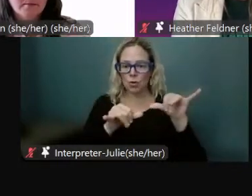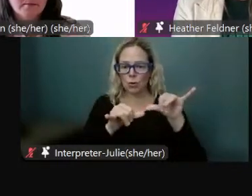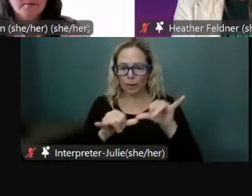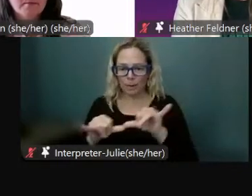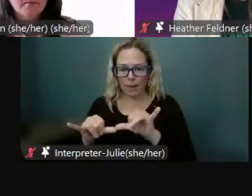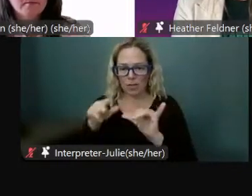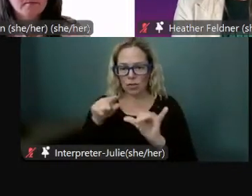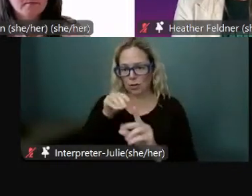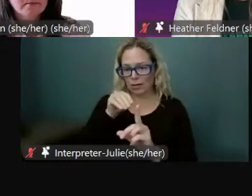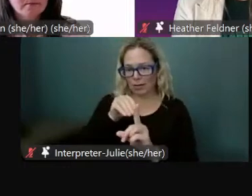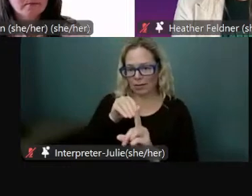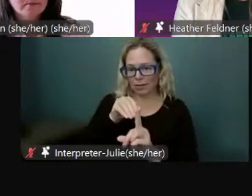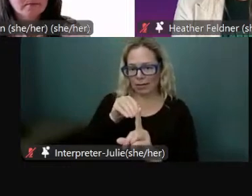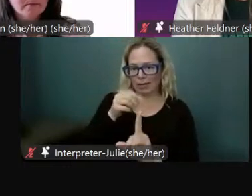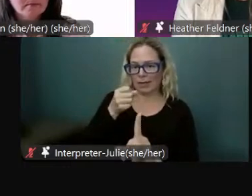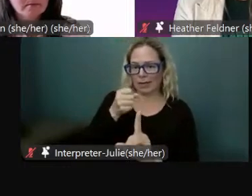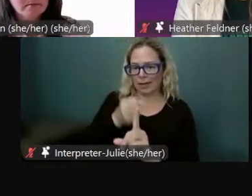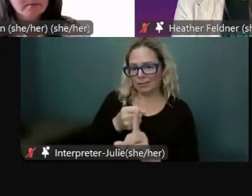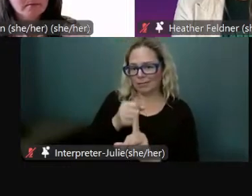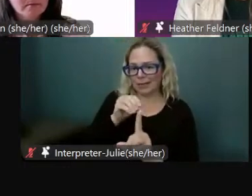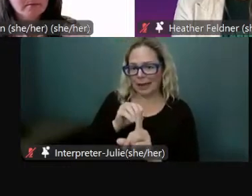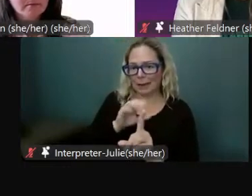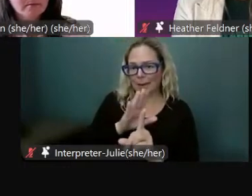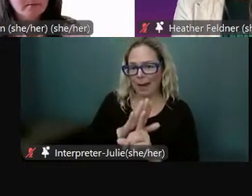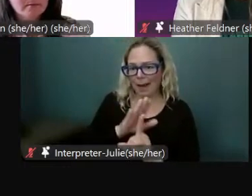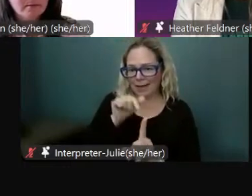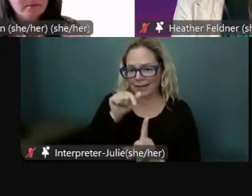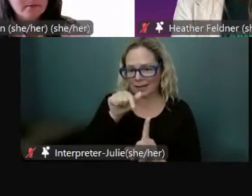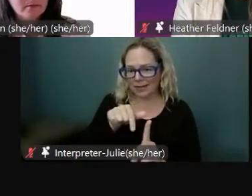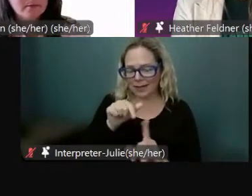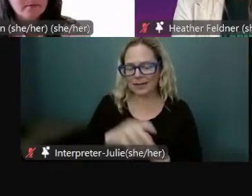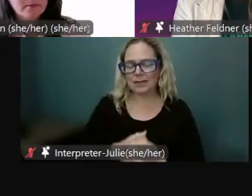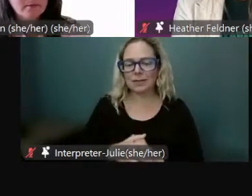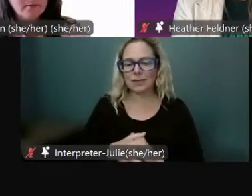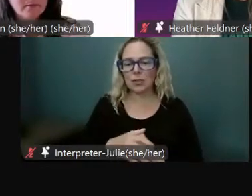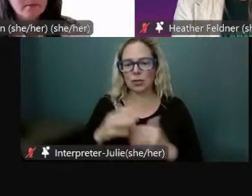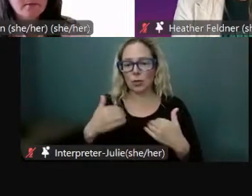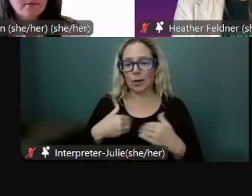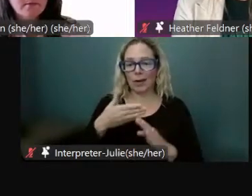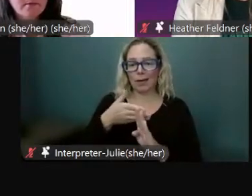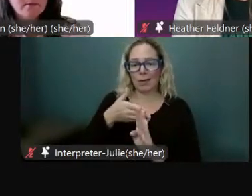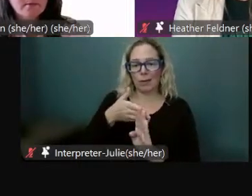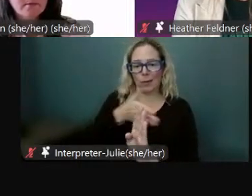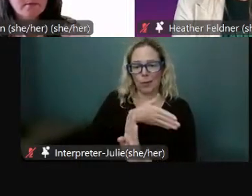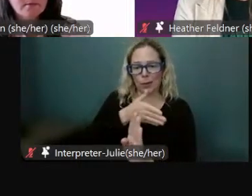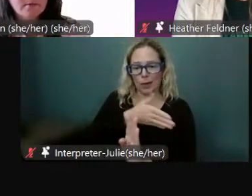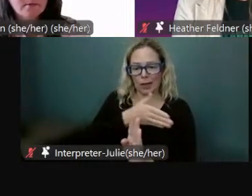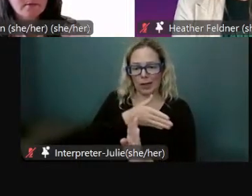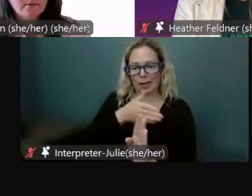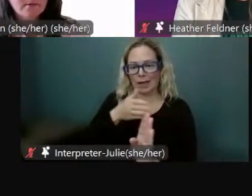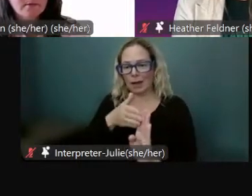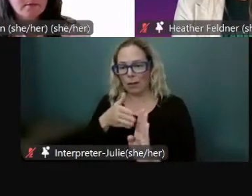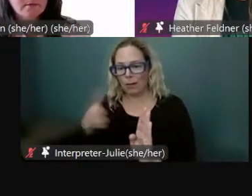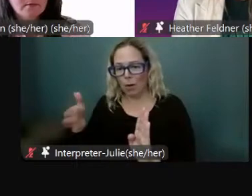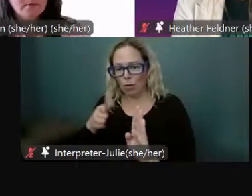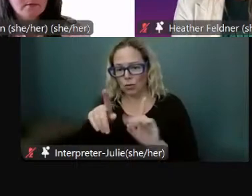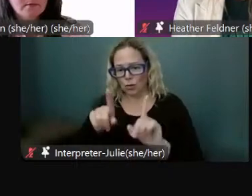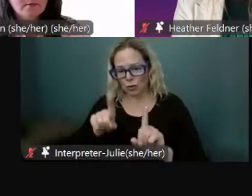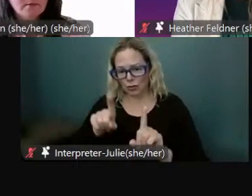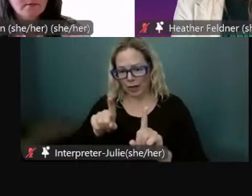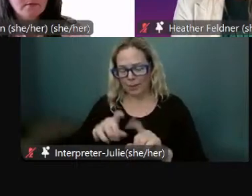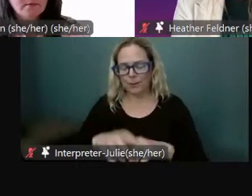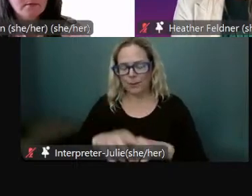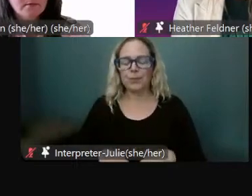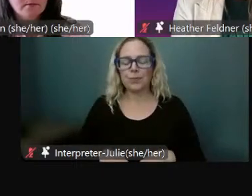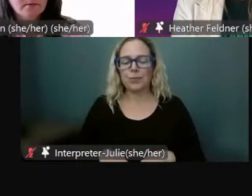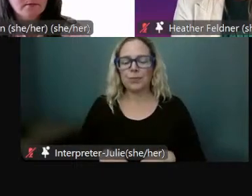we administered pre and post surveys that contained demographic questions of each respondent,